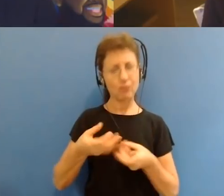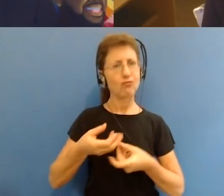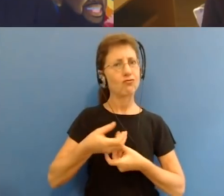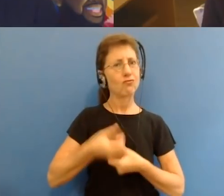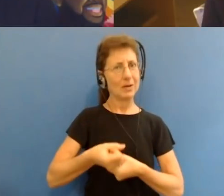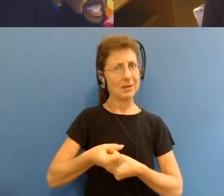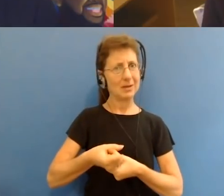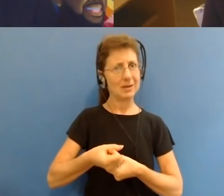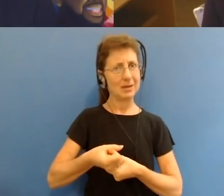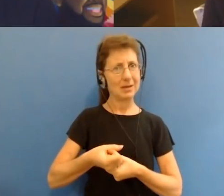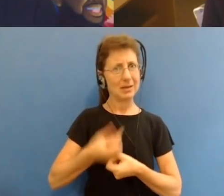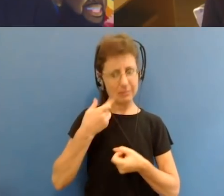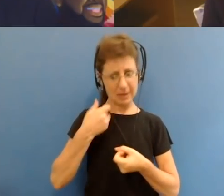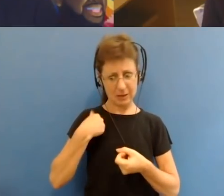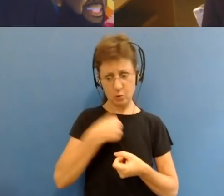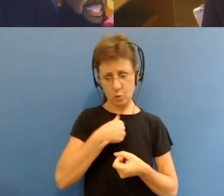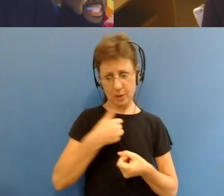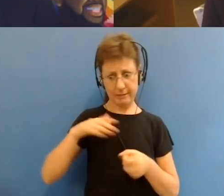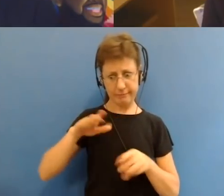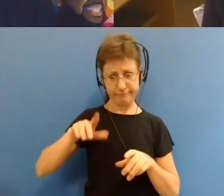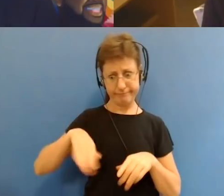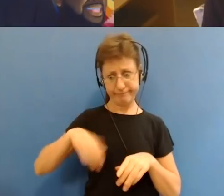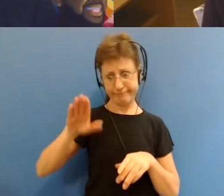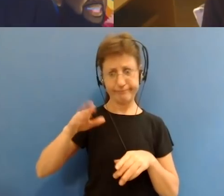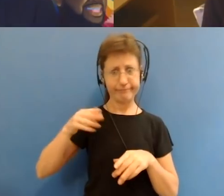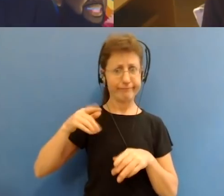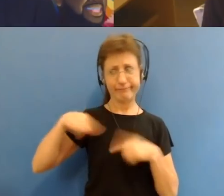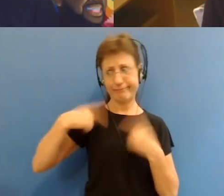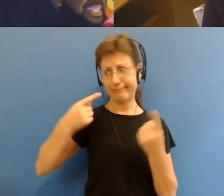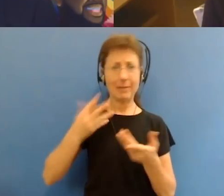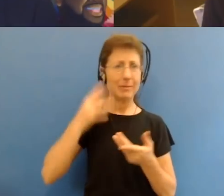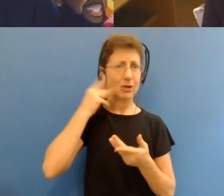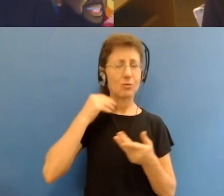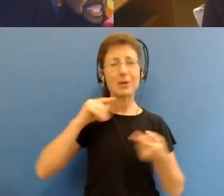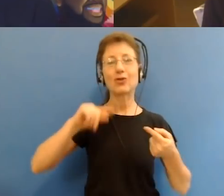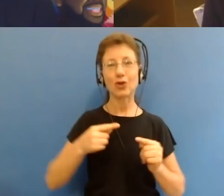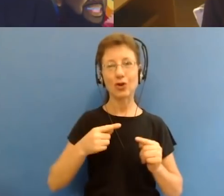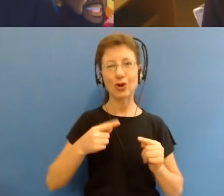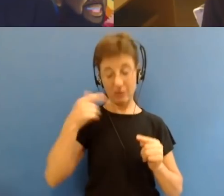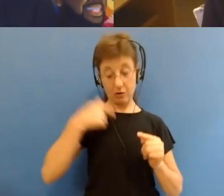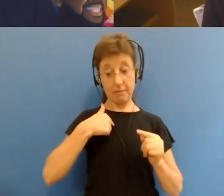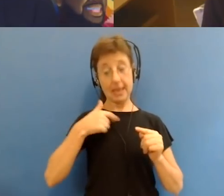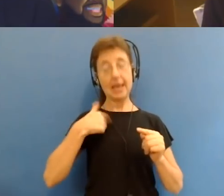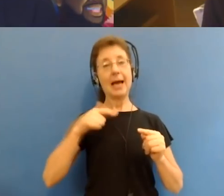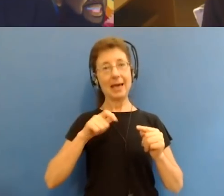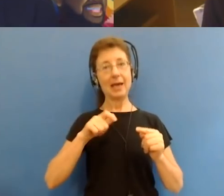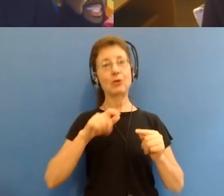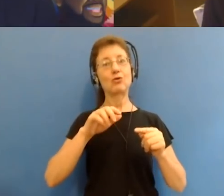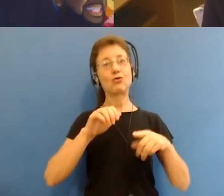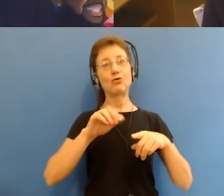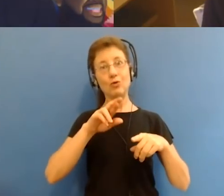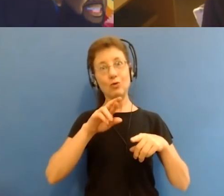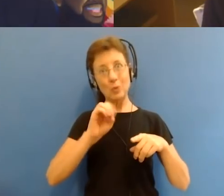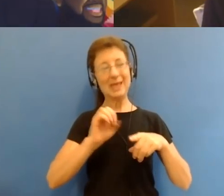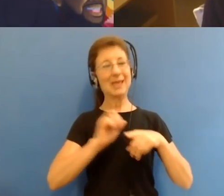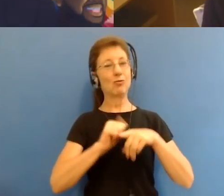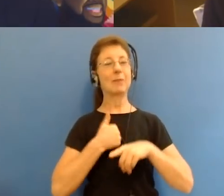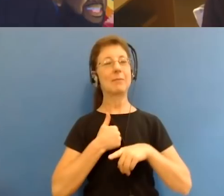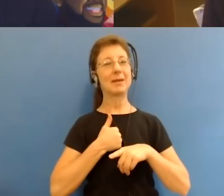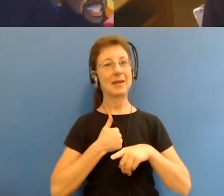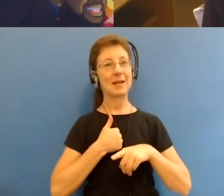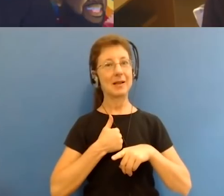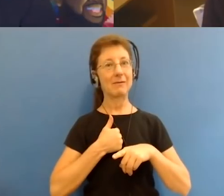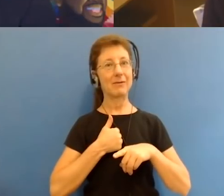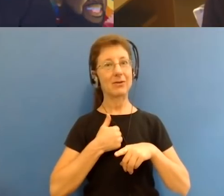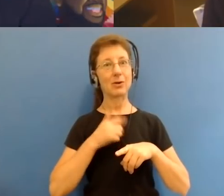for me, I've had to retrain myself to trust, but it's not been so